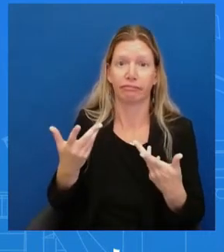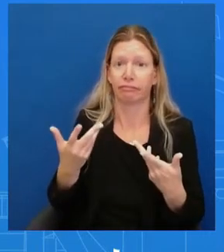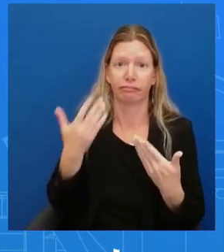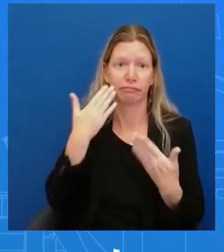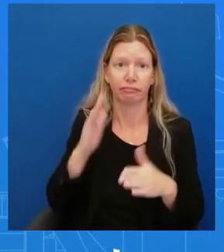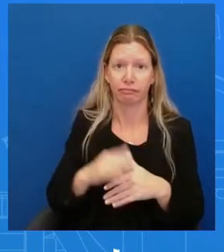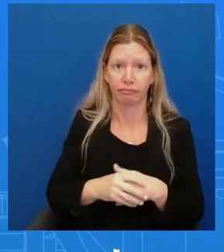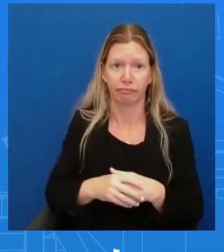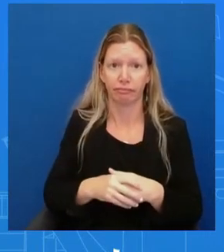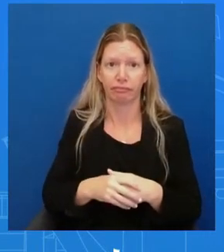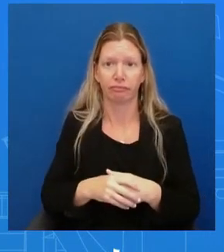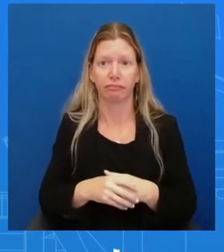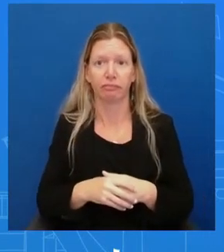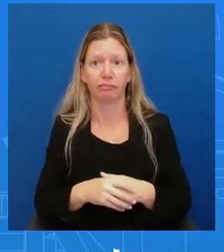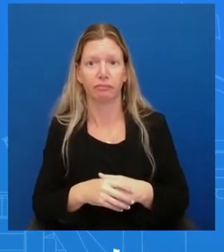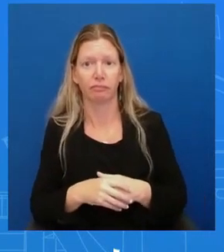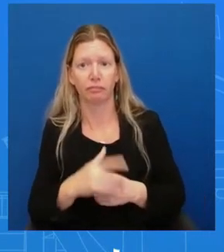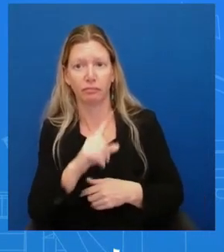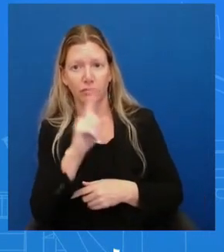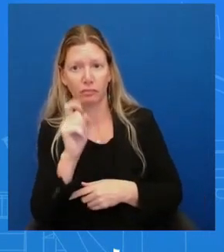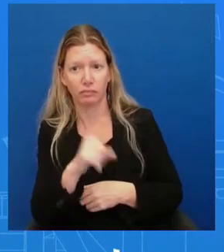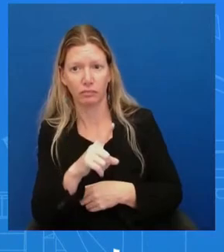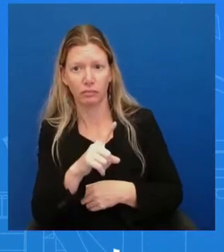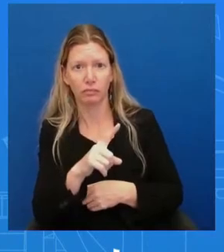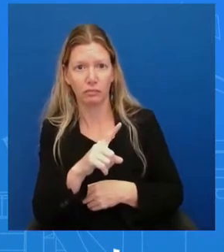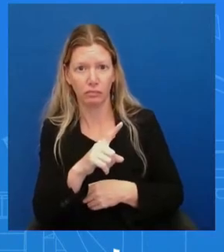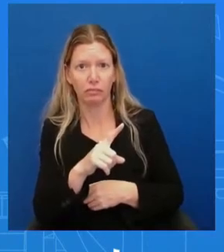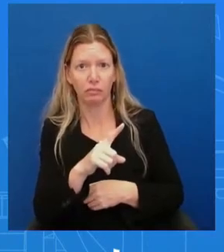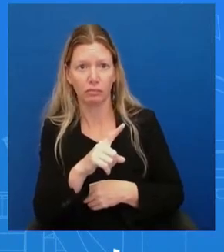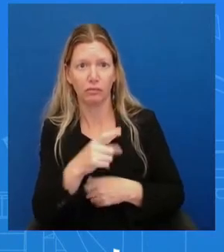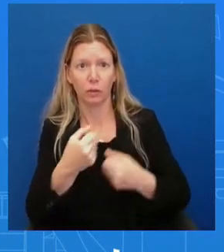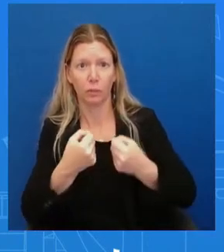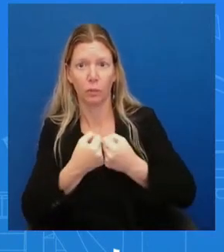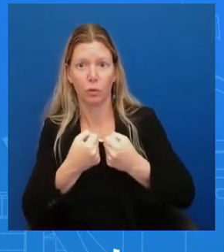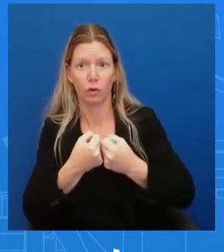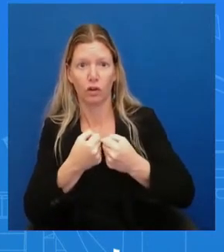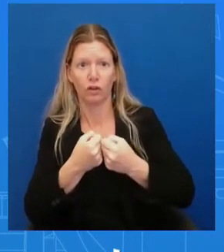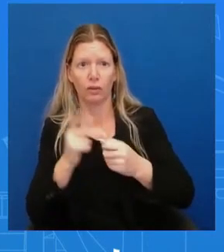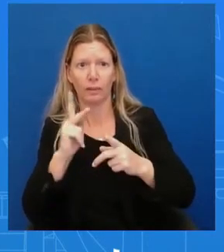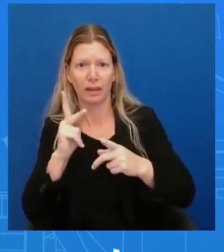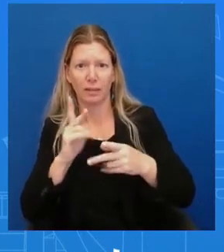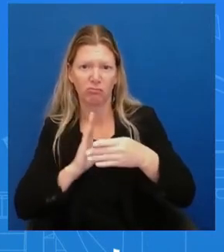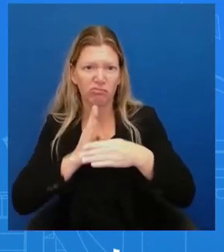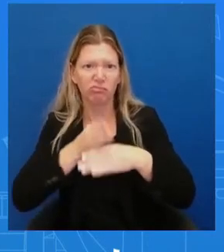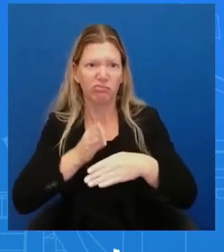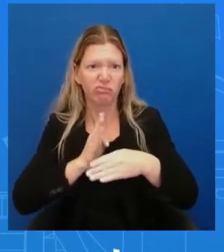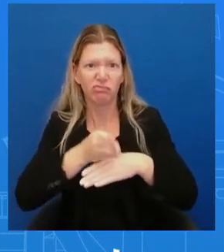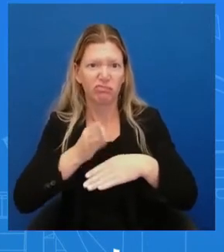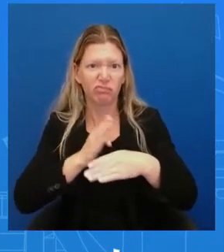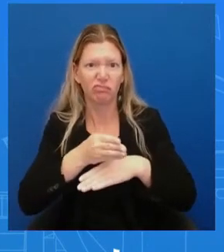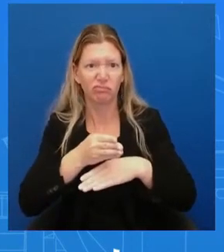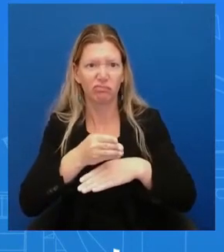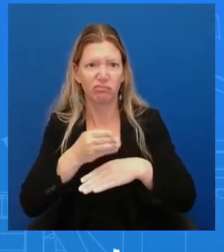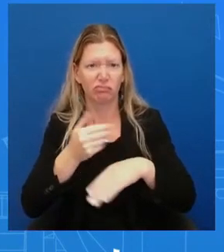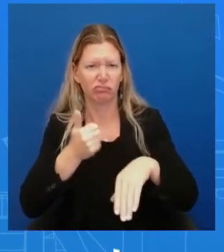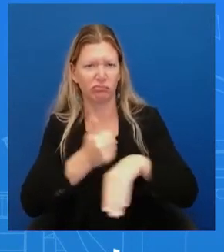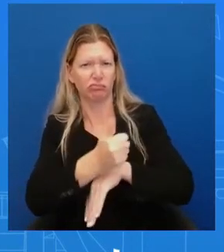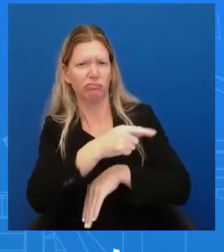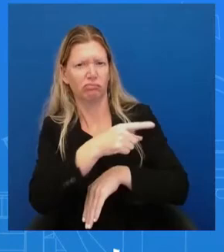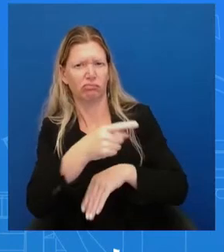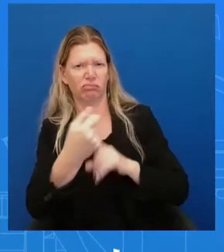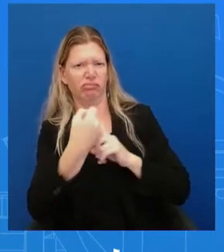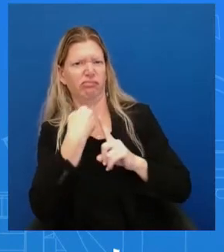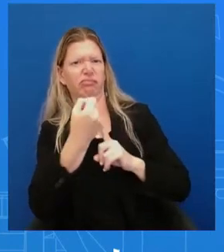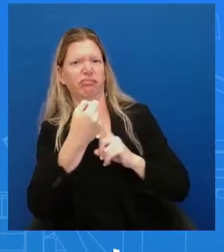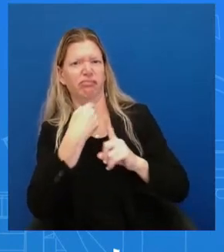Guardsmen in a riot last month were released on their own recognizance Sunday. How does that make people in this country any safer? So I have to